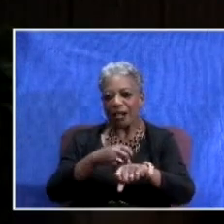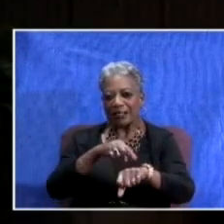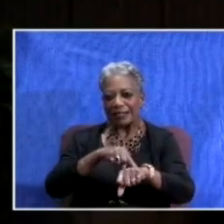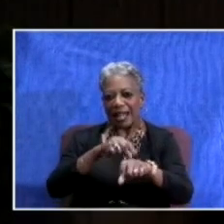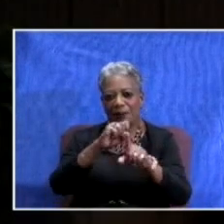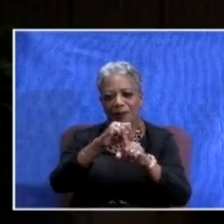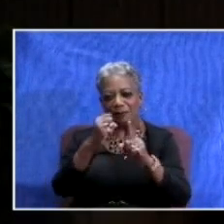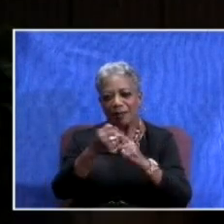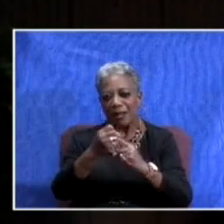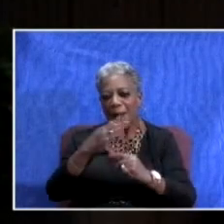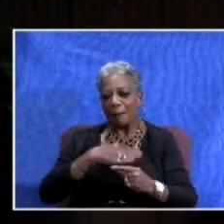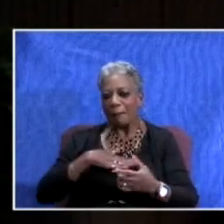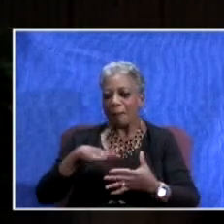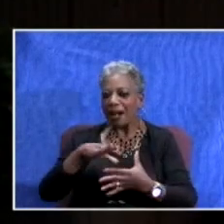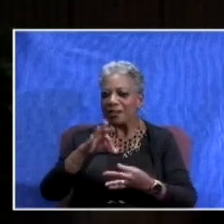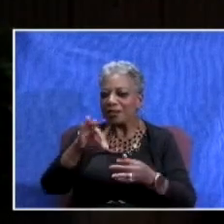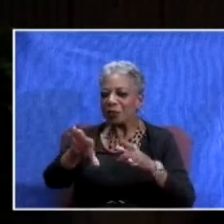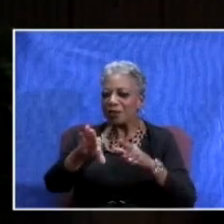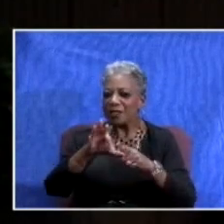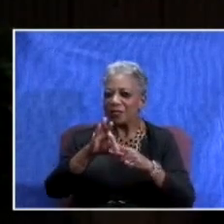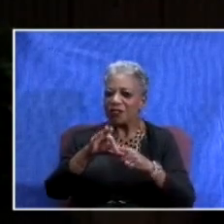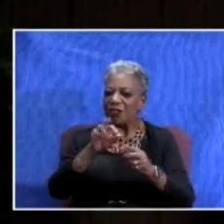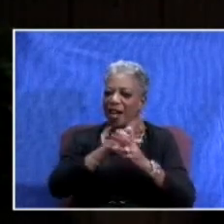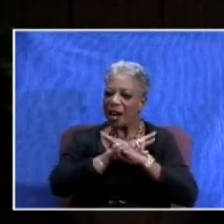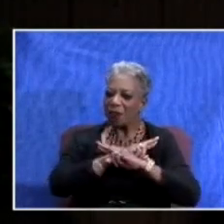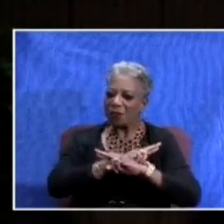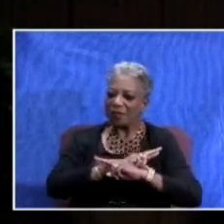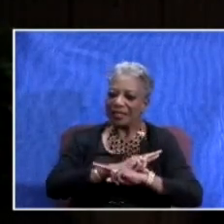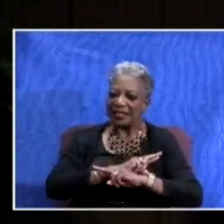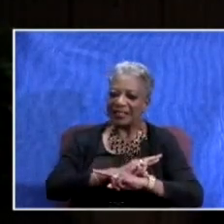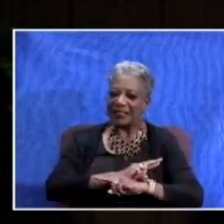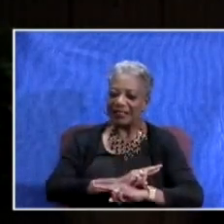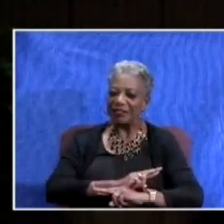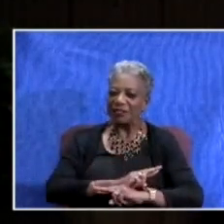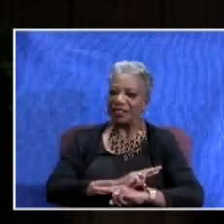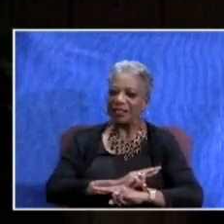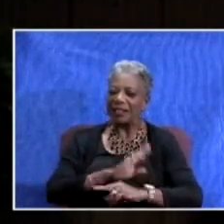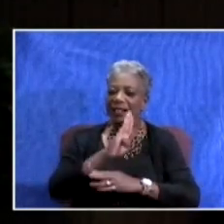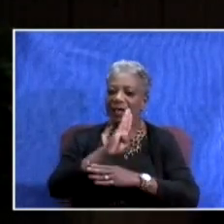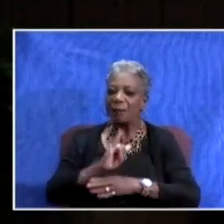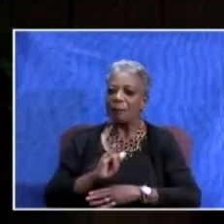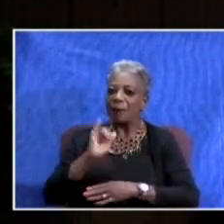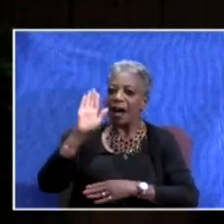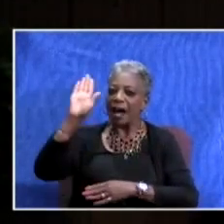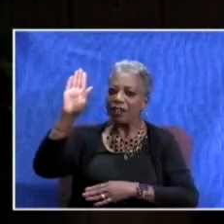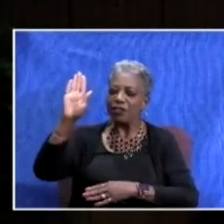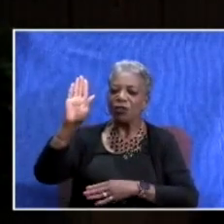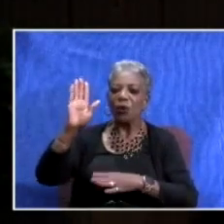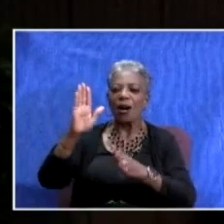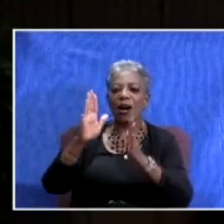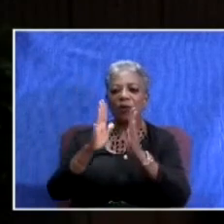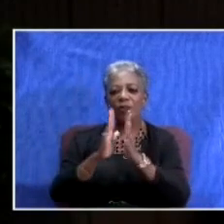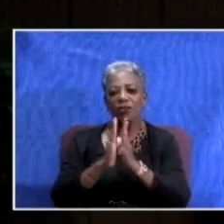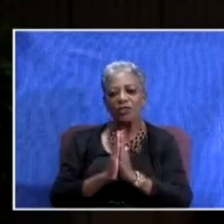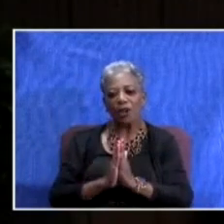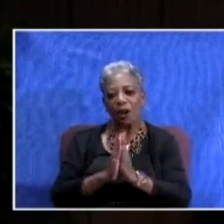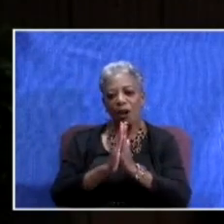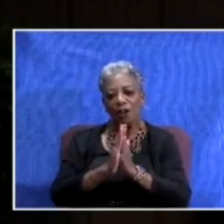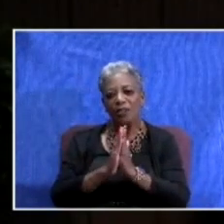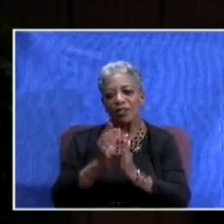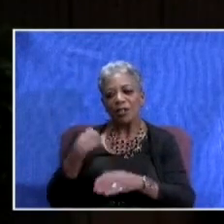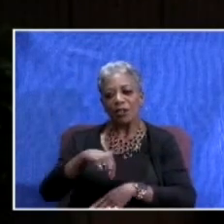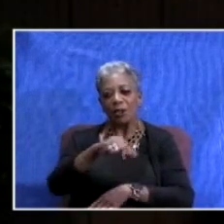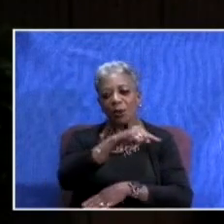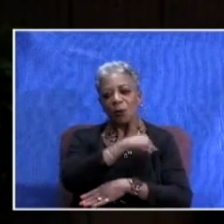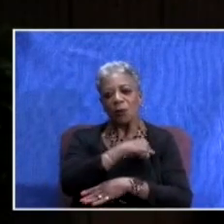relief and often escaped the tempter's snare by thy return, sweet hour of prayer. And from Mount Pisgah's lofty